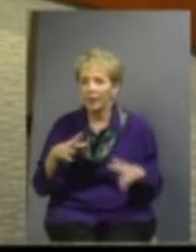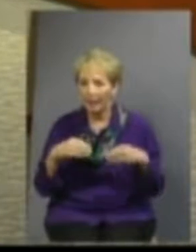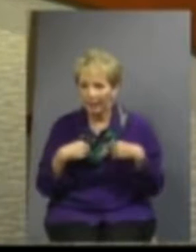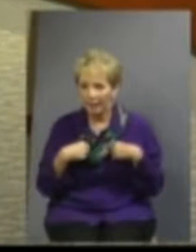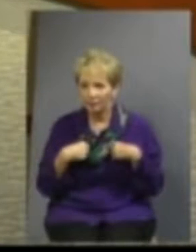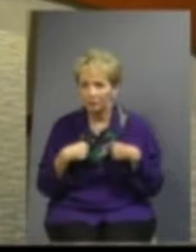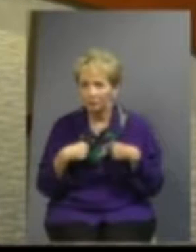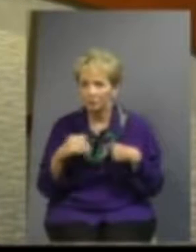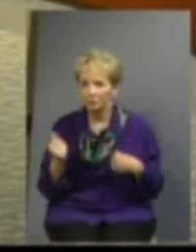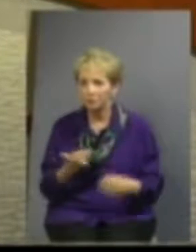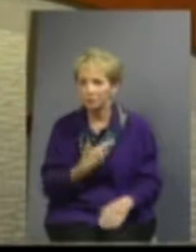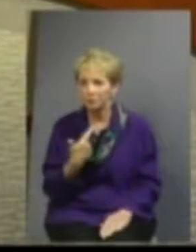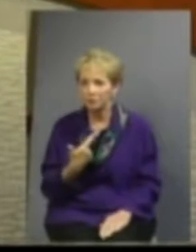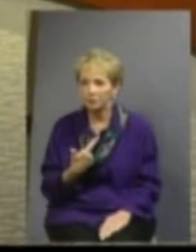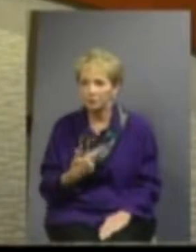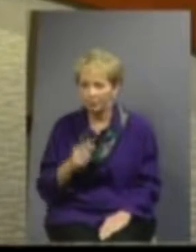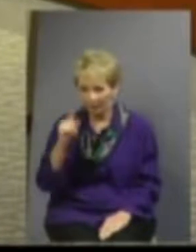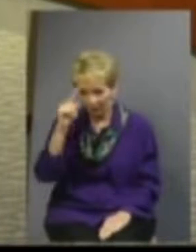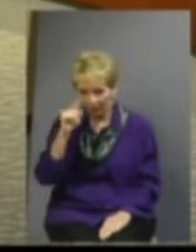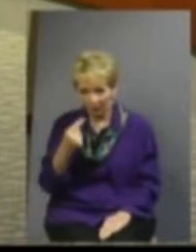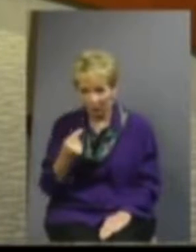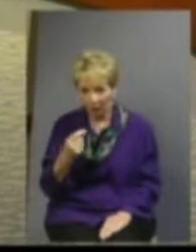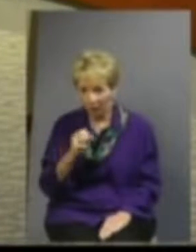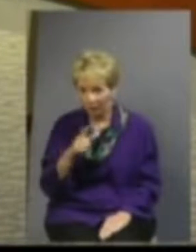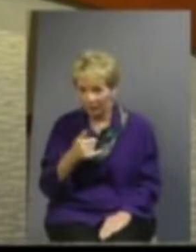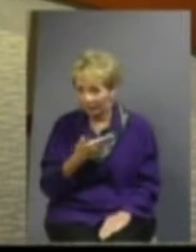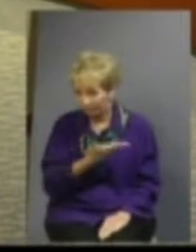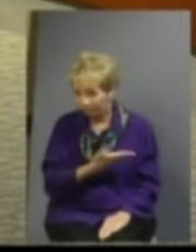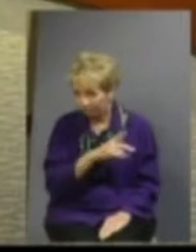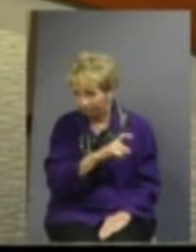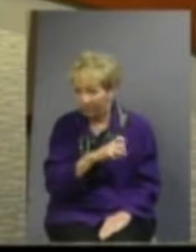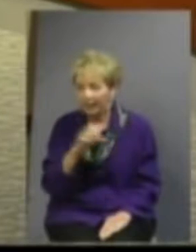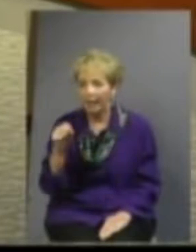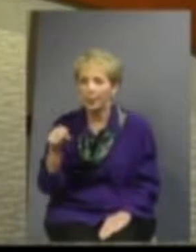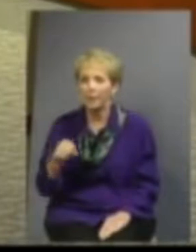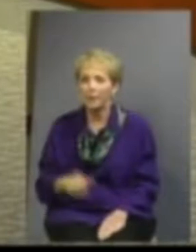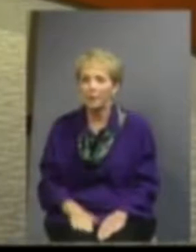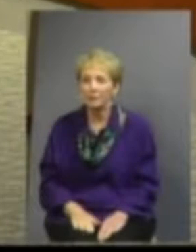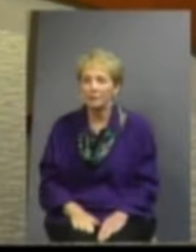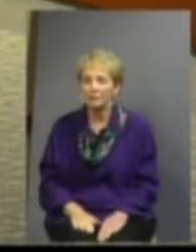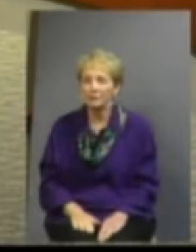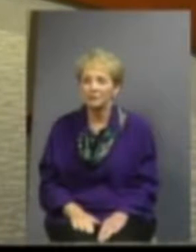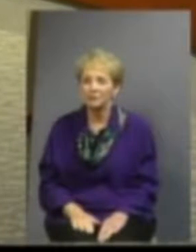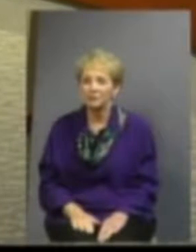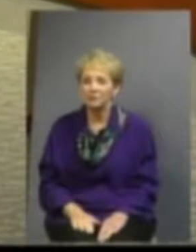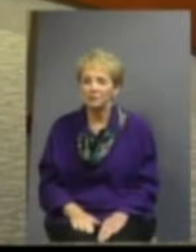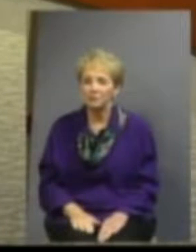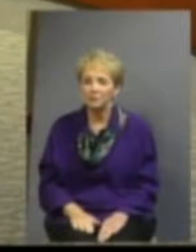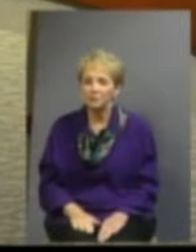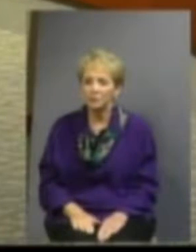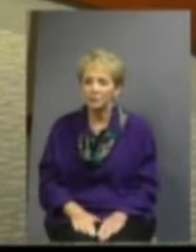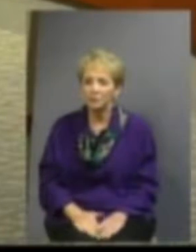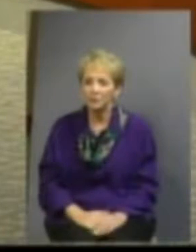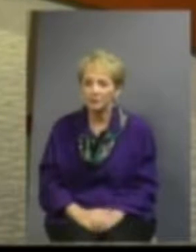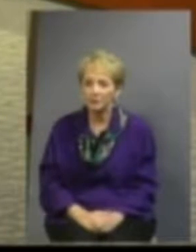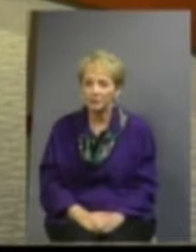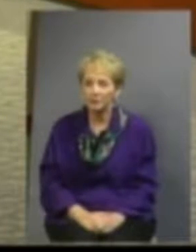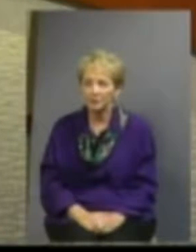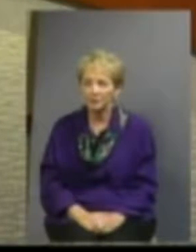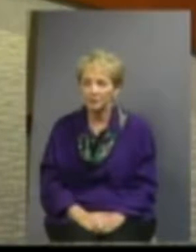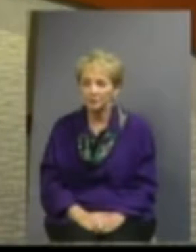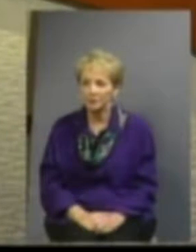aye. Aye. Got a dollar over there, Sally? Yeah, My okay. pleasure. Thank you. Chief?